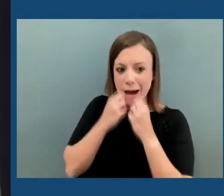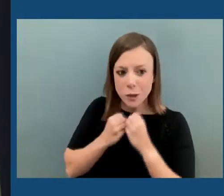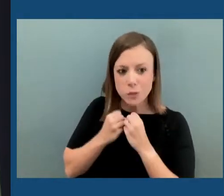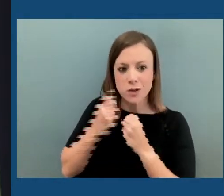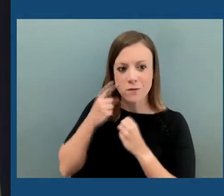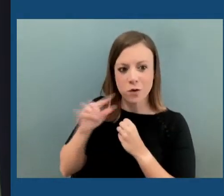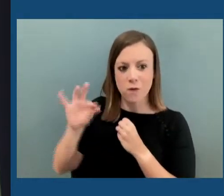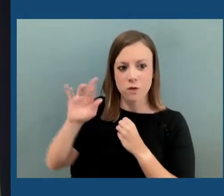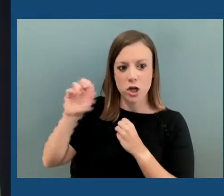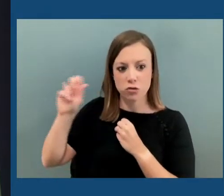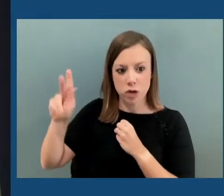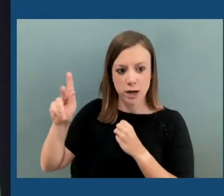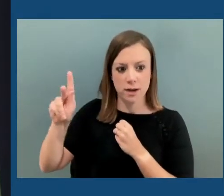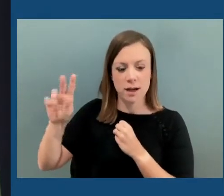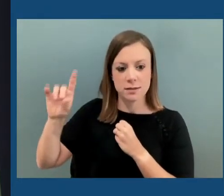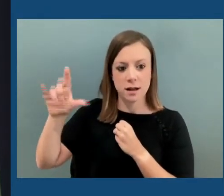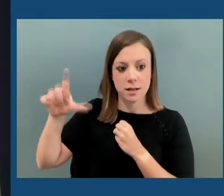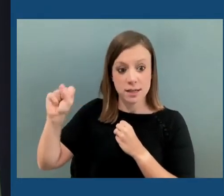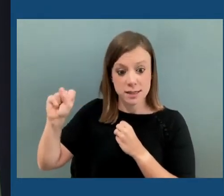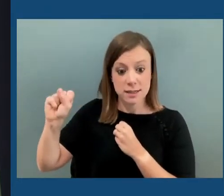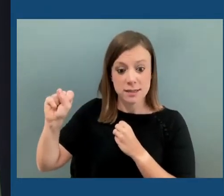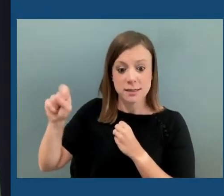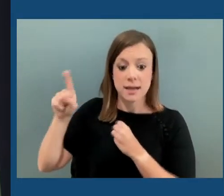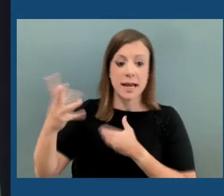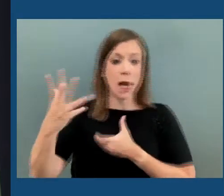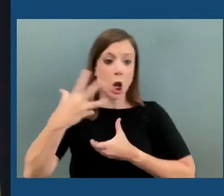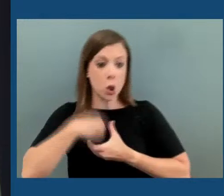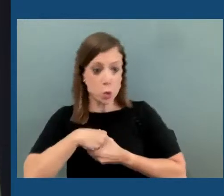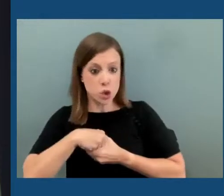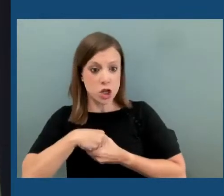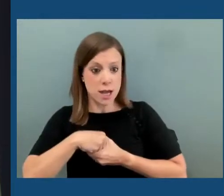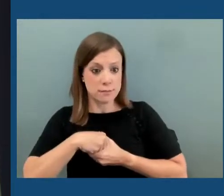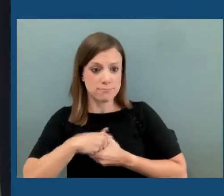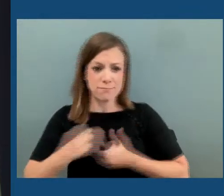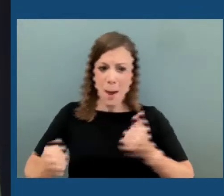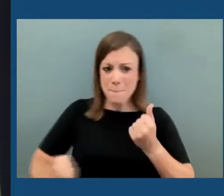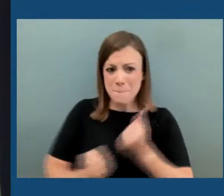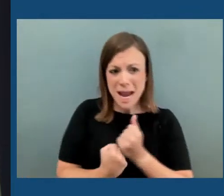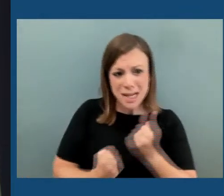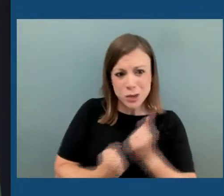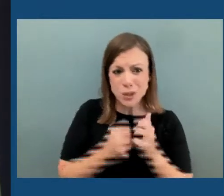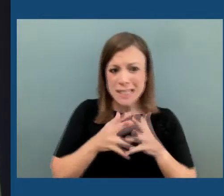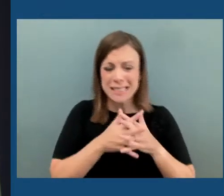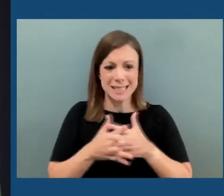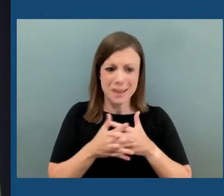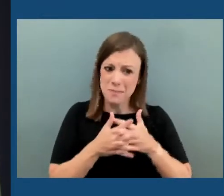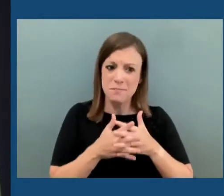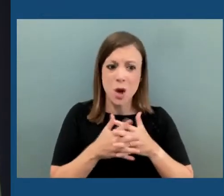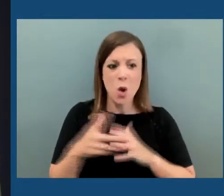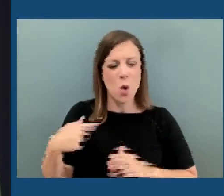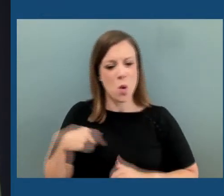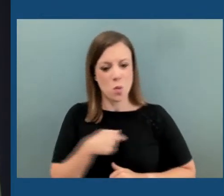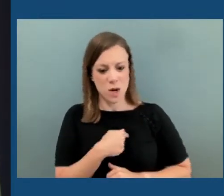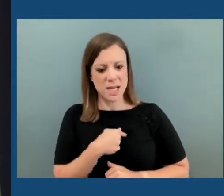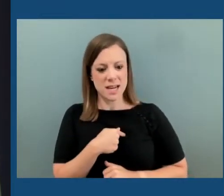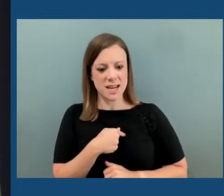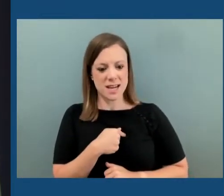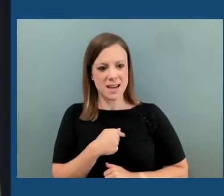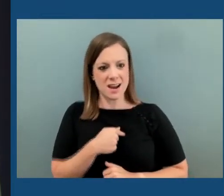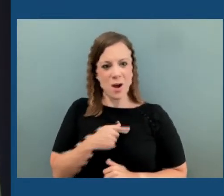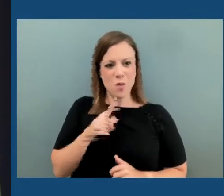patriotism. These are the values that make his legacy so important that we would rename our airport after